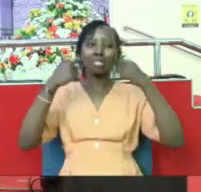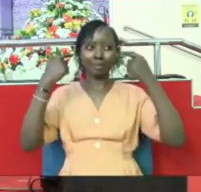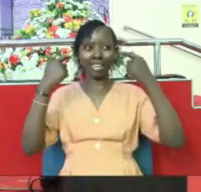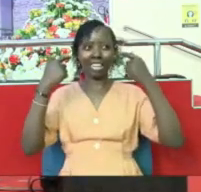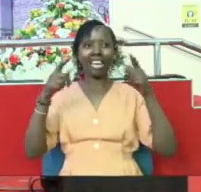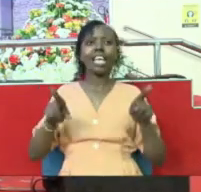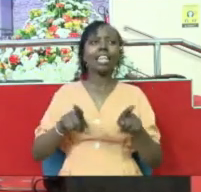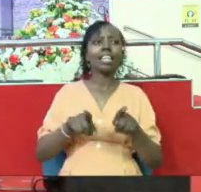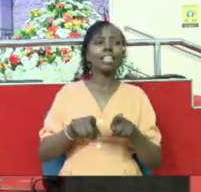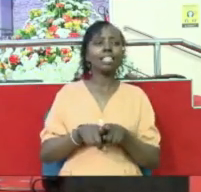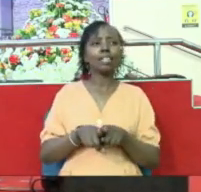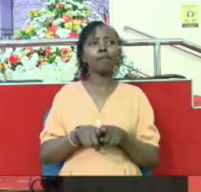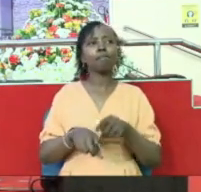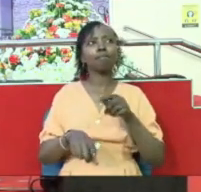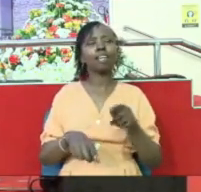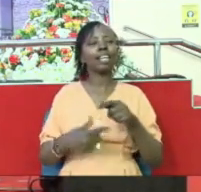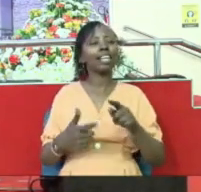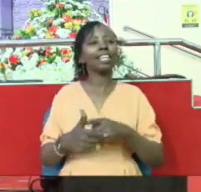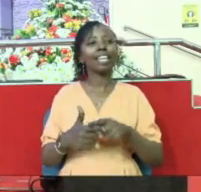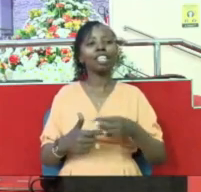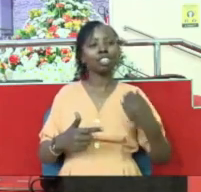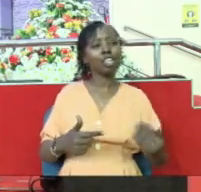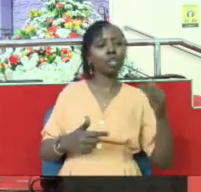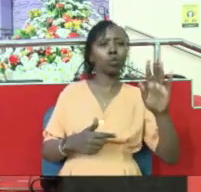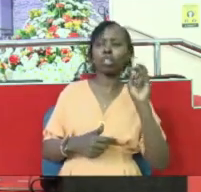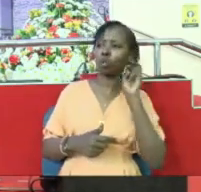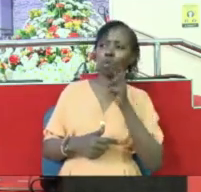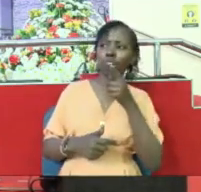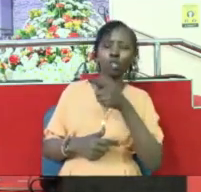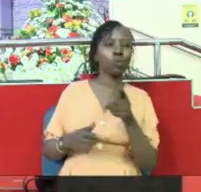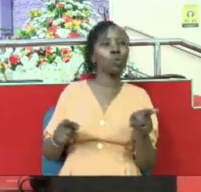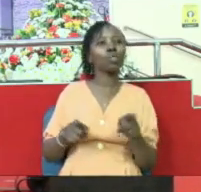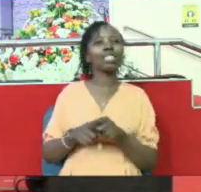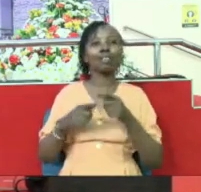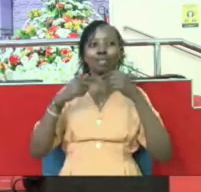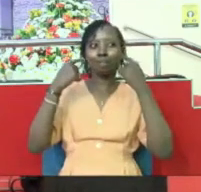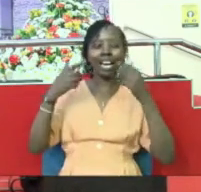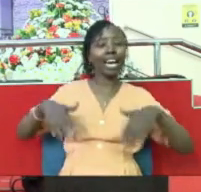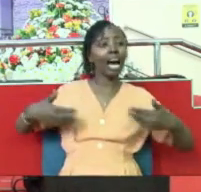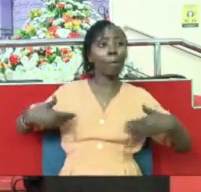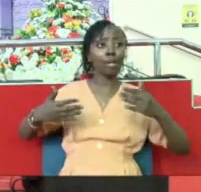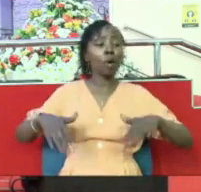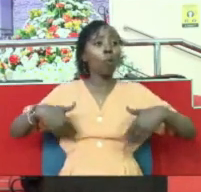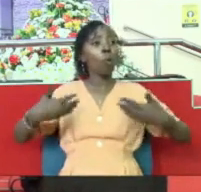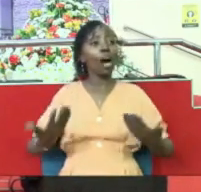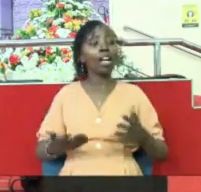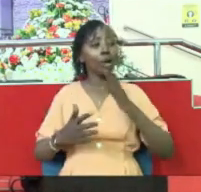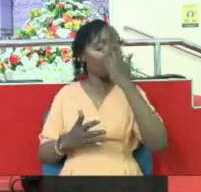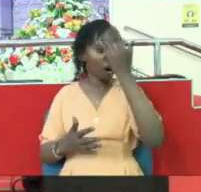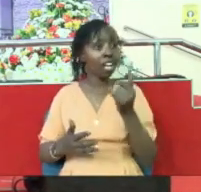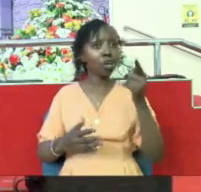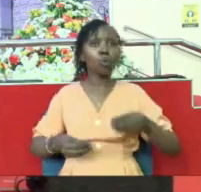at you with a smile. It is so infectious. The child gave only 10 shillings or